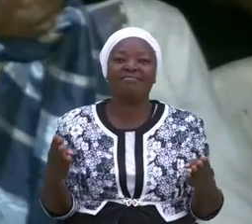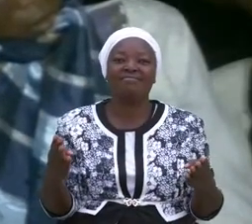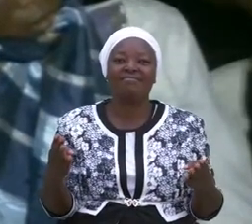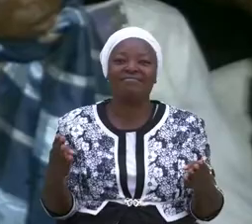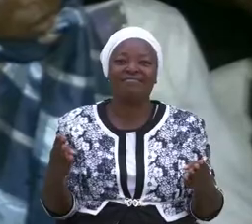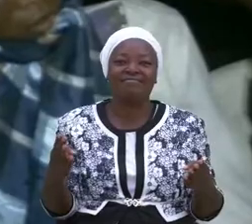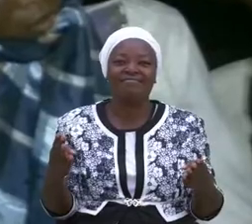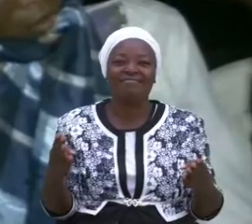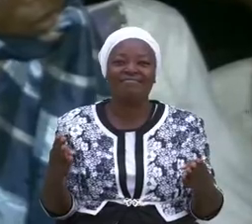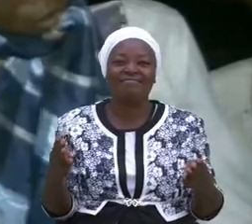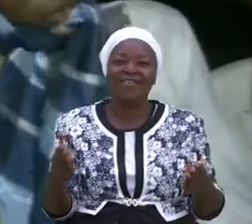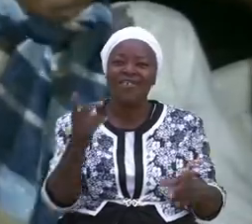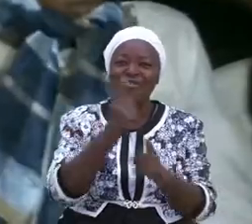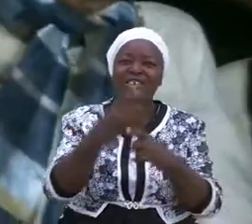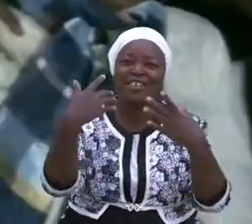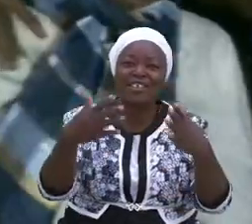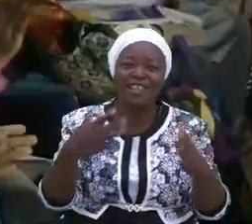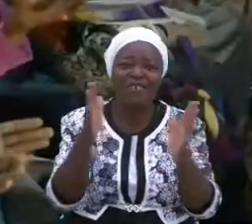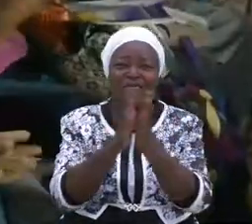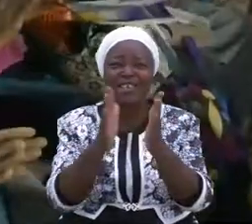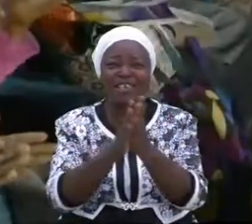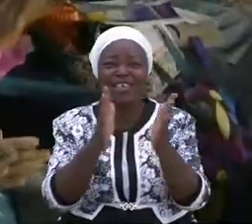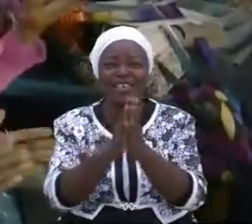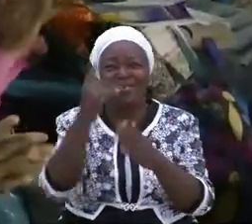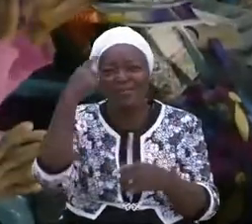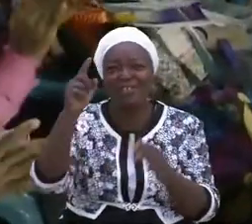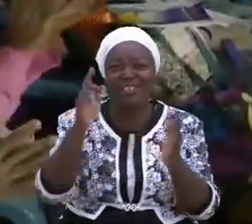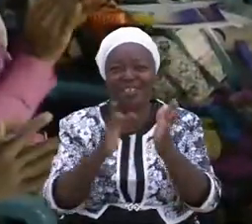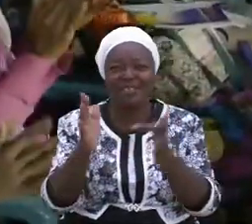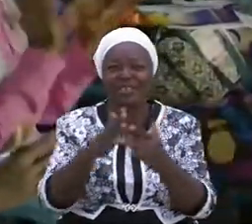If you're going to clap, clap.